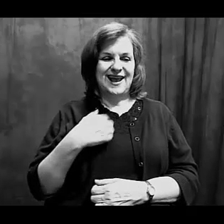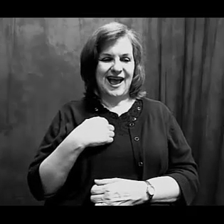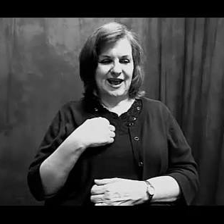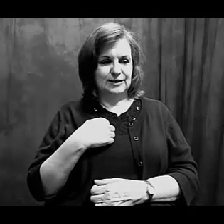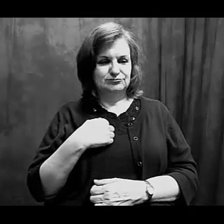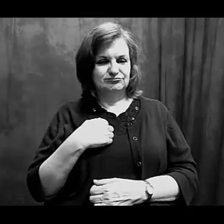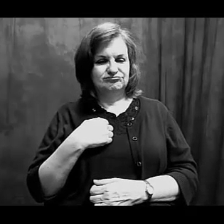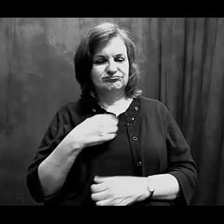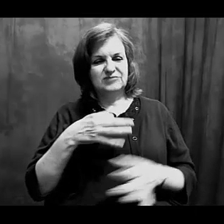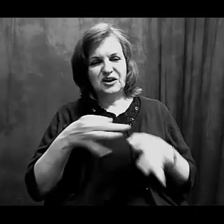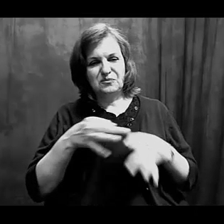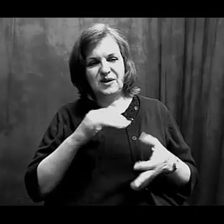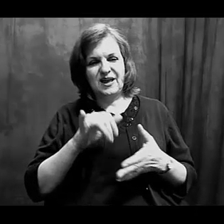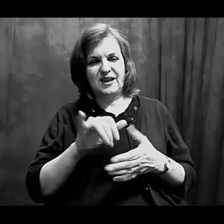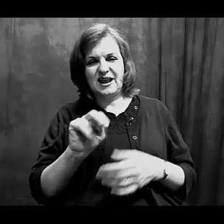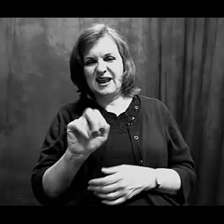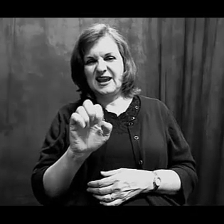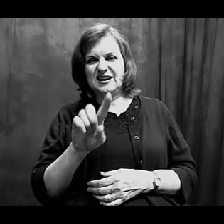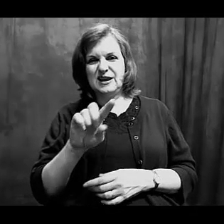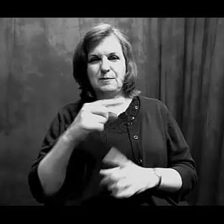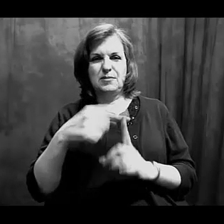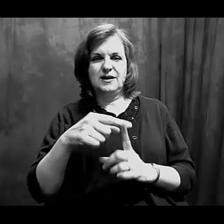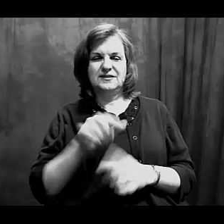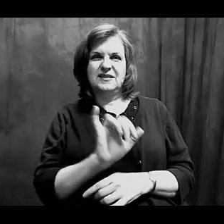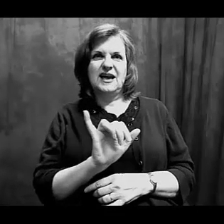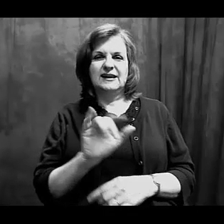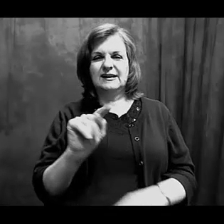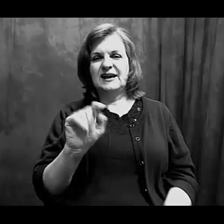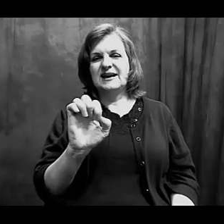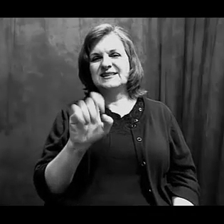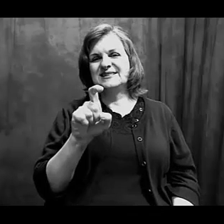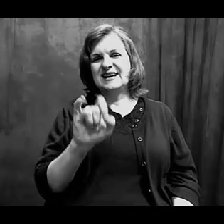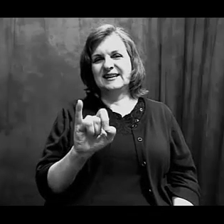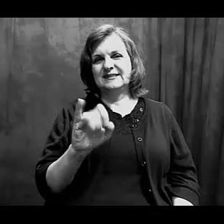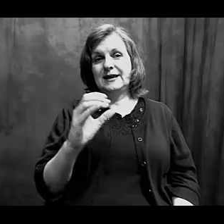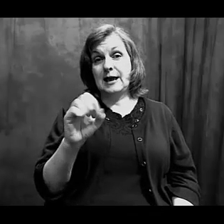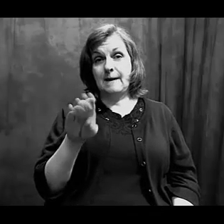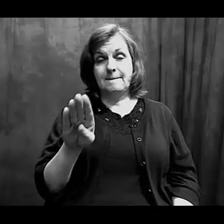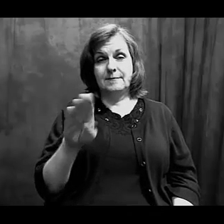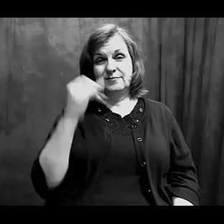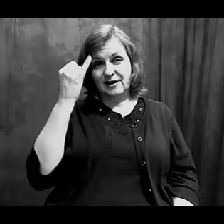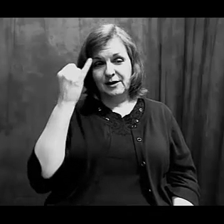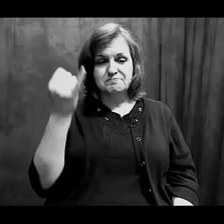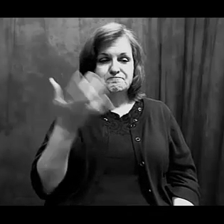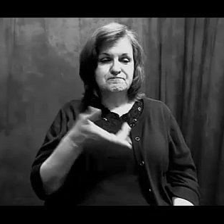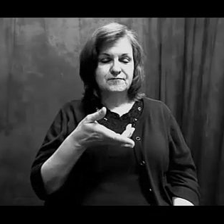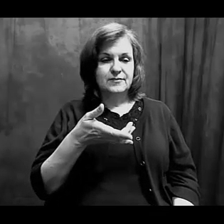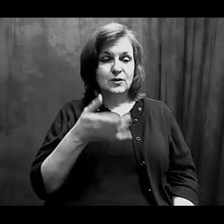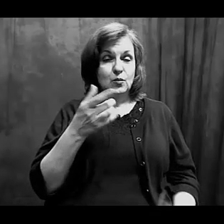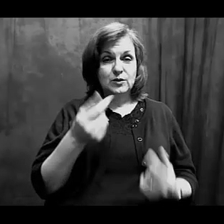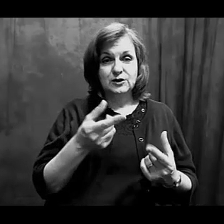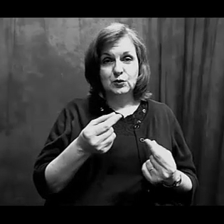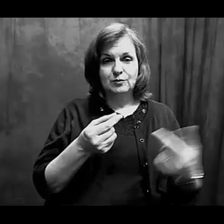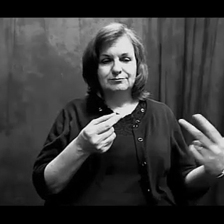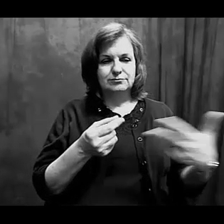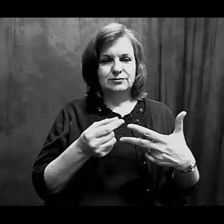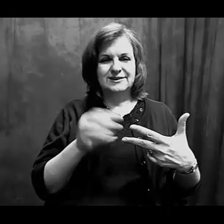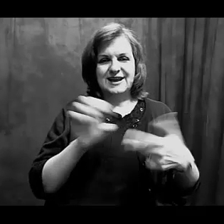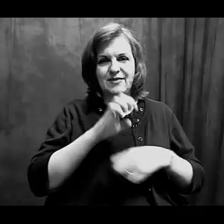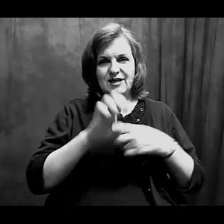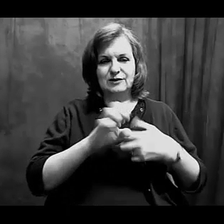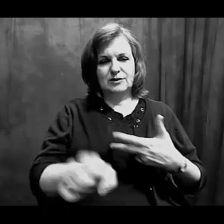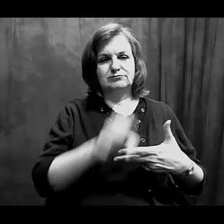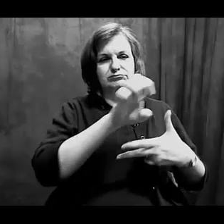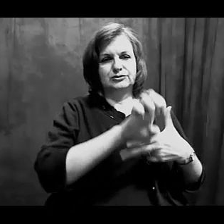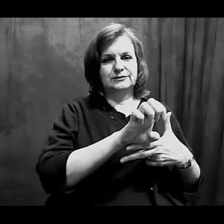electrons. So I talk about this as the electron taxicab. Its job is to pick